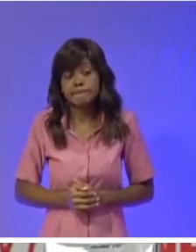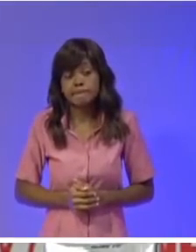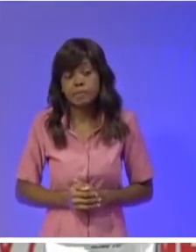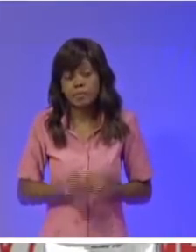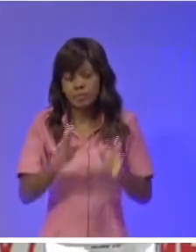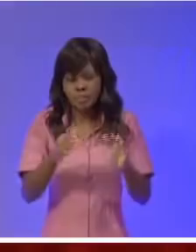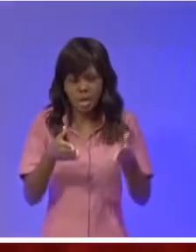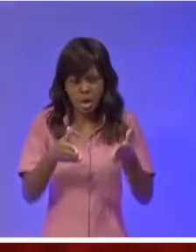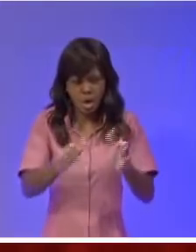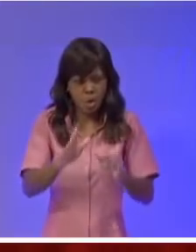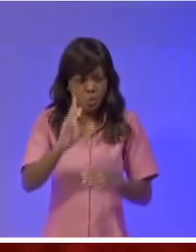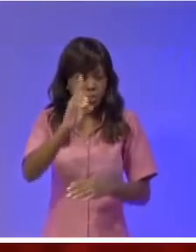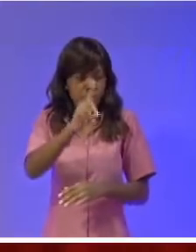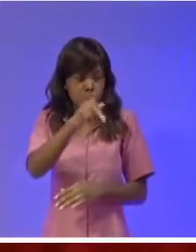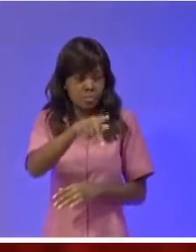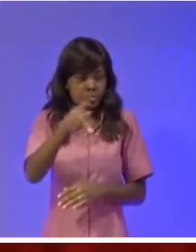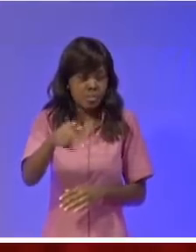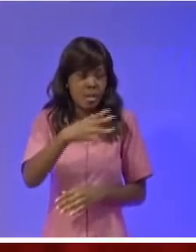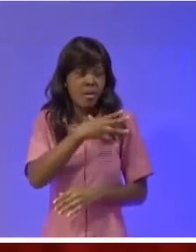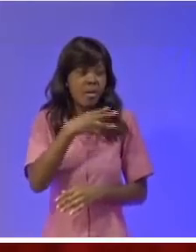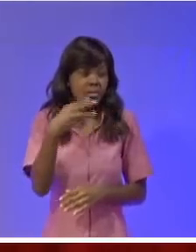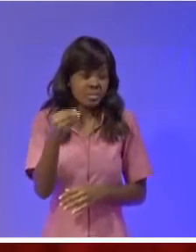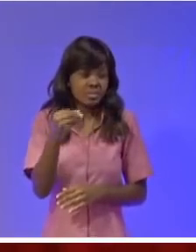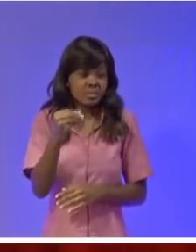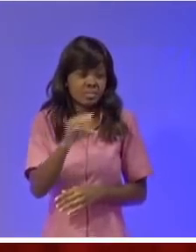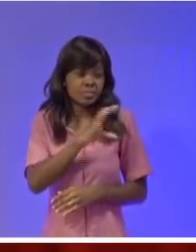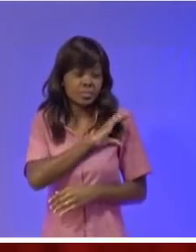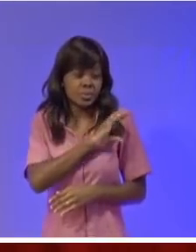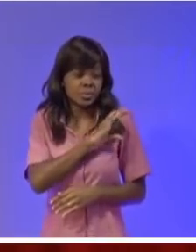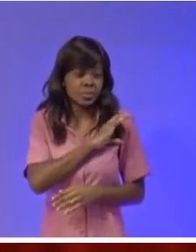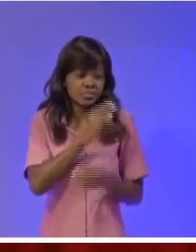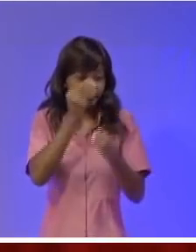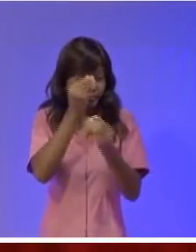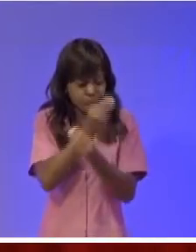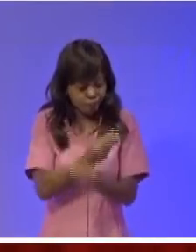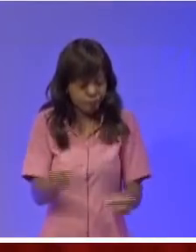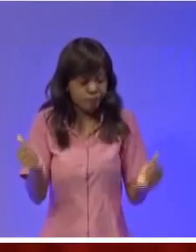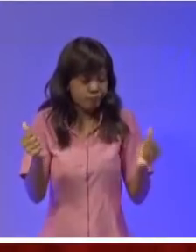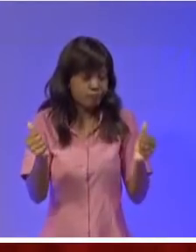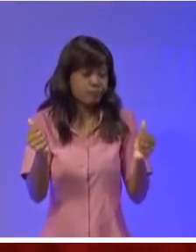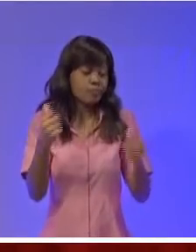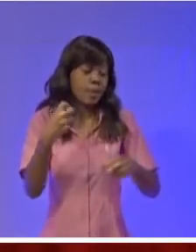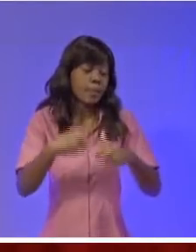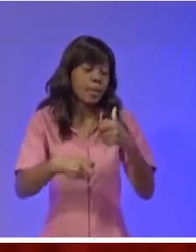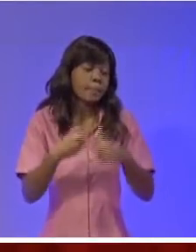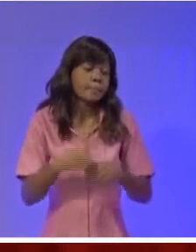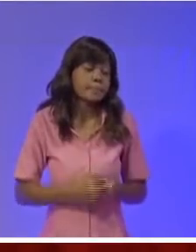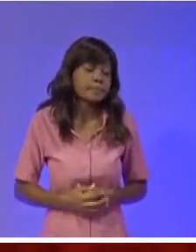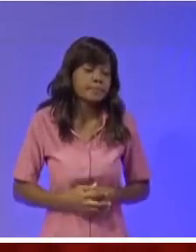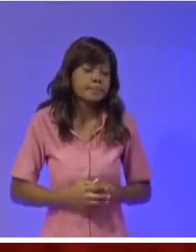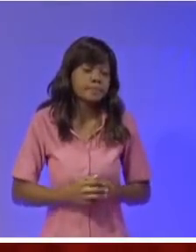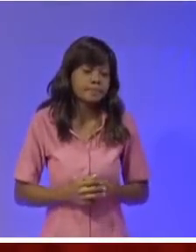issue. Thank you, Minister. We go back to the Newsday for your follow-up question.